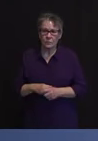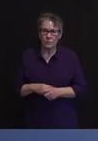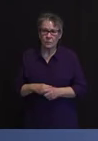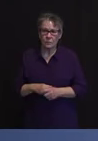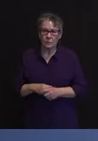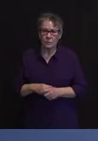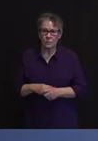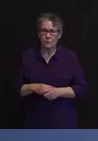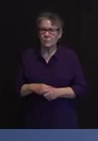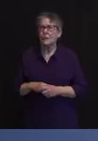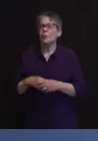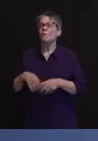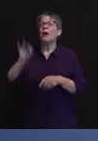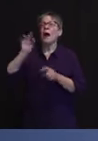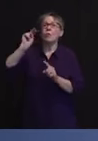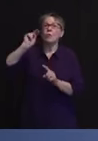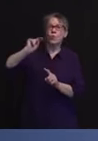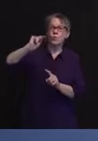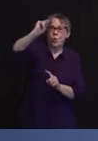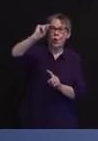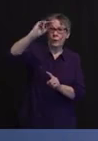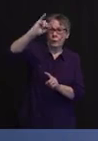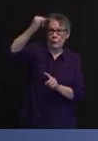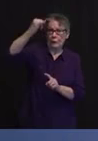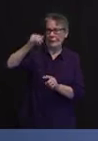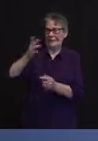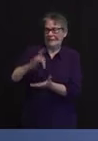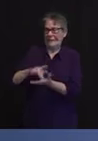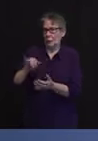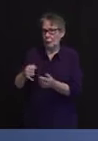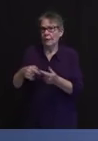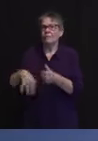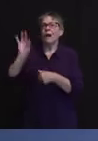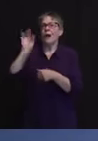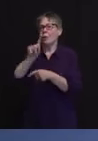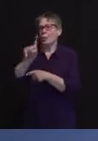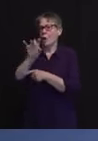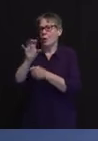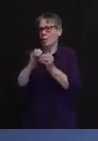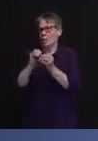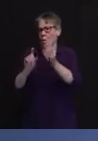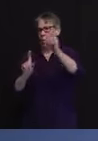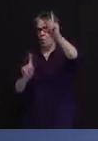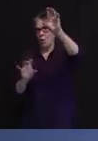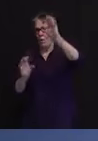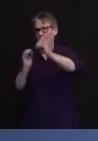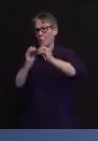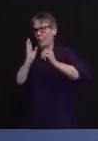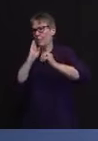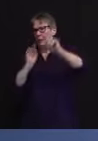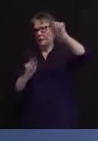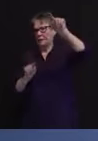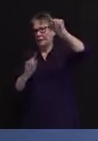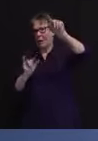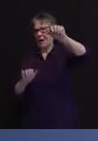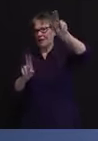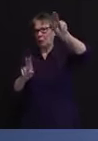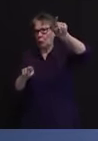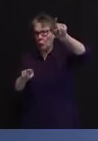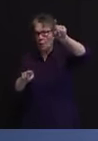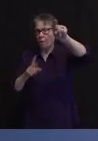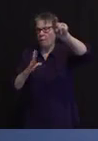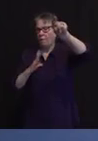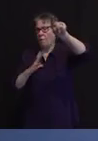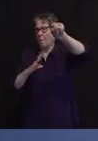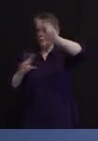placement and are currently in our acute care hospitals. Those homes will be able to cohort, they have